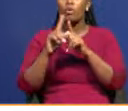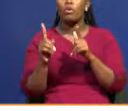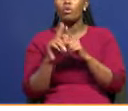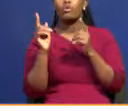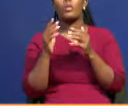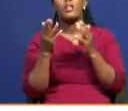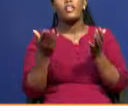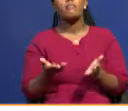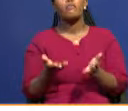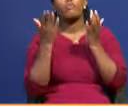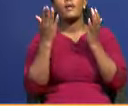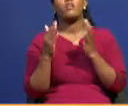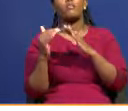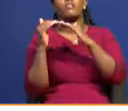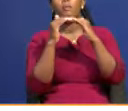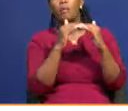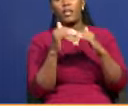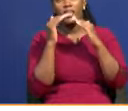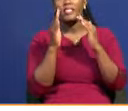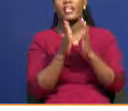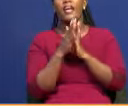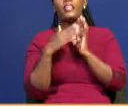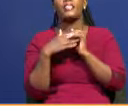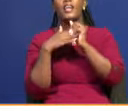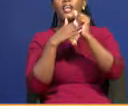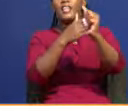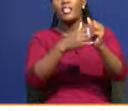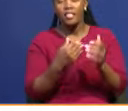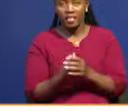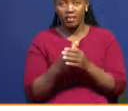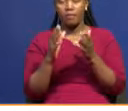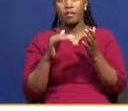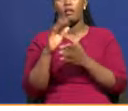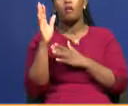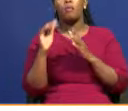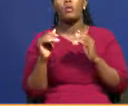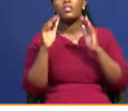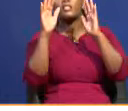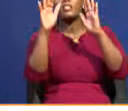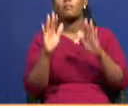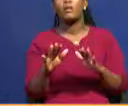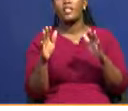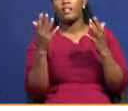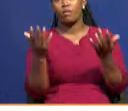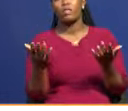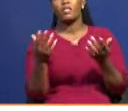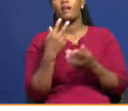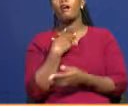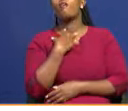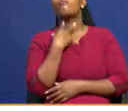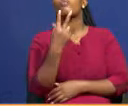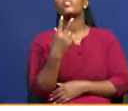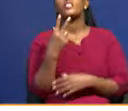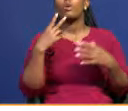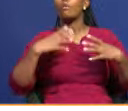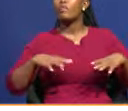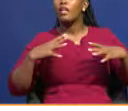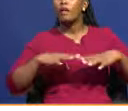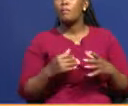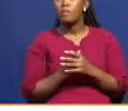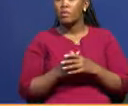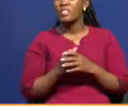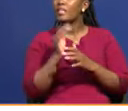of democracy and governance, the most important thing certainly is the voices of the people. Is